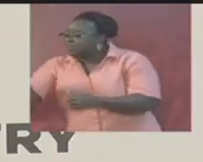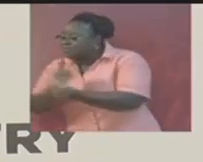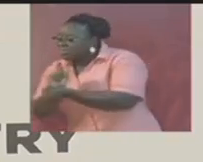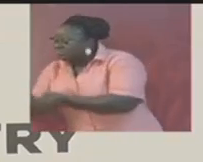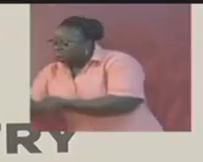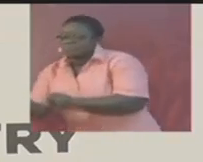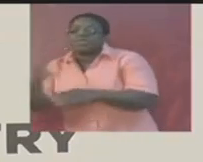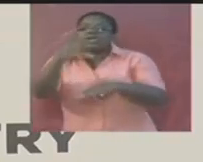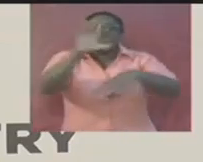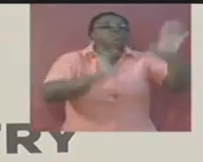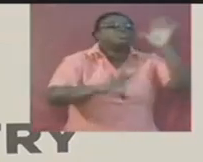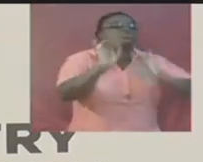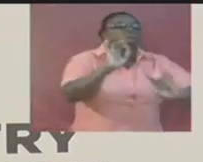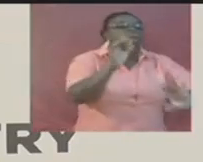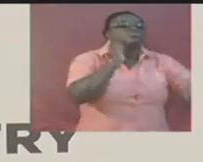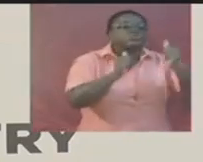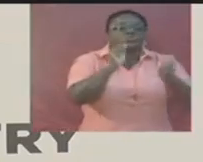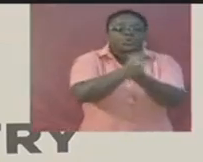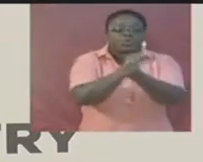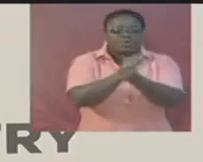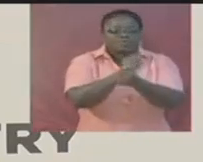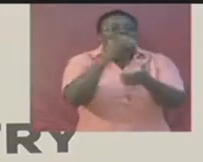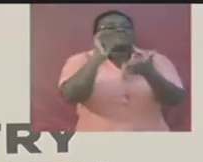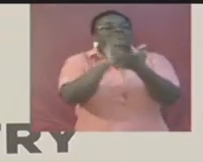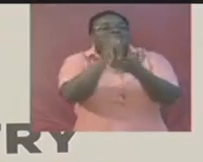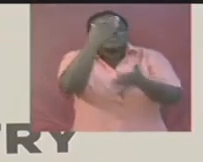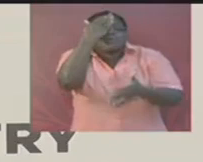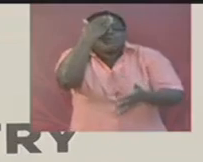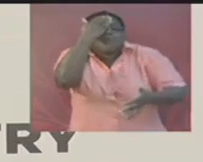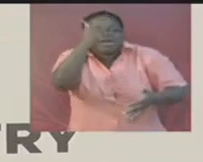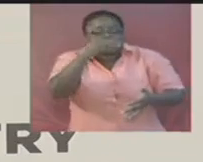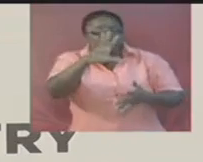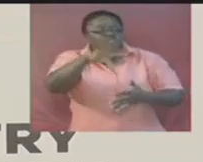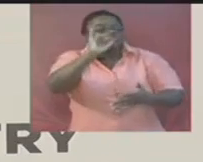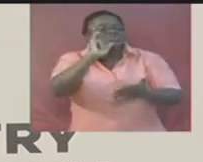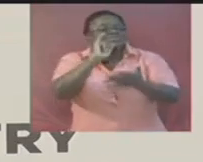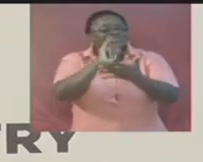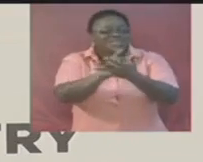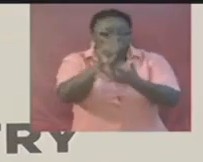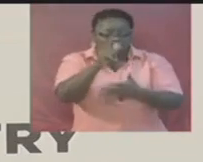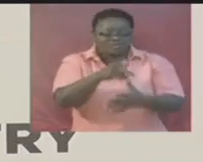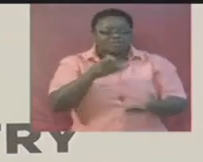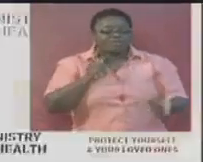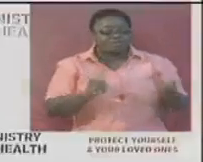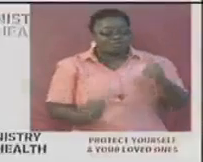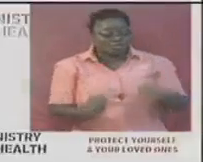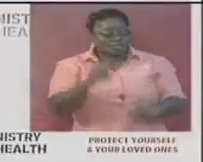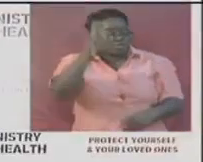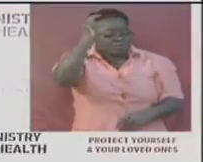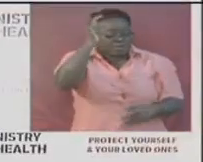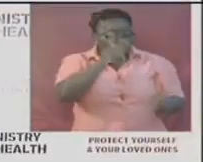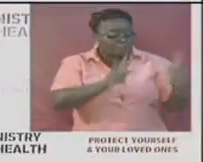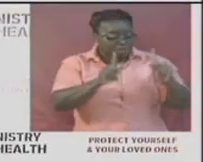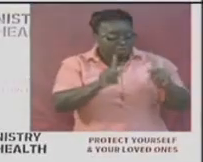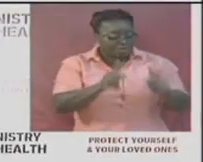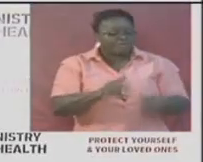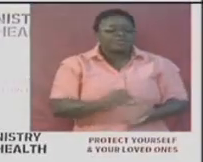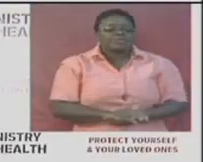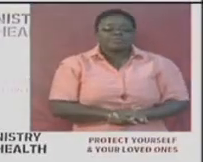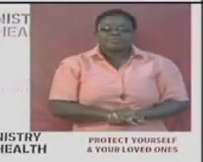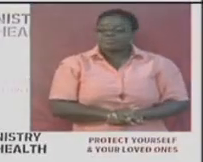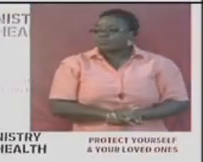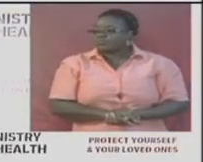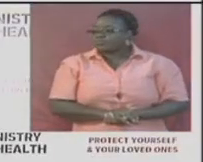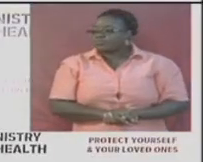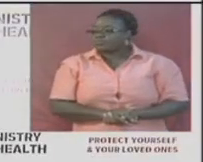long way in making sure that our vaccine initiative is tailored to the people of Trinidad and Tobago. Thank you very much, CMO. We have